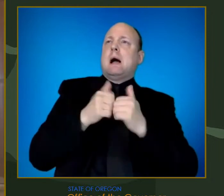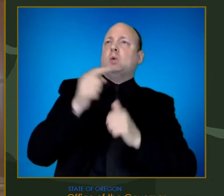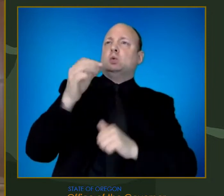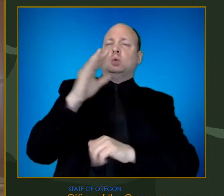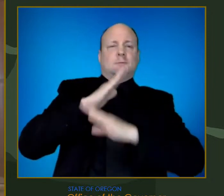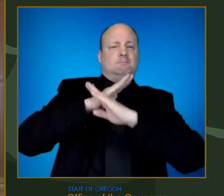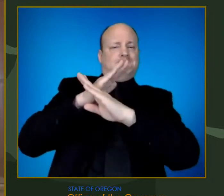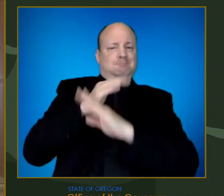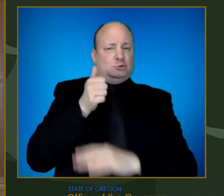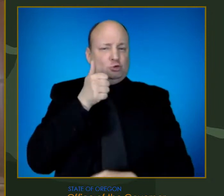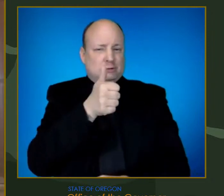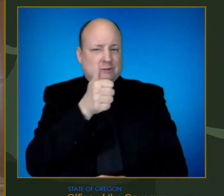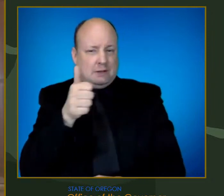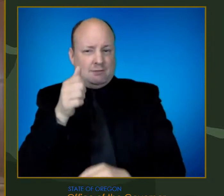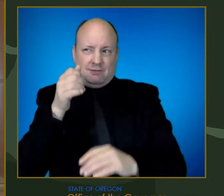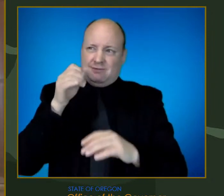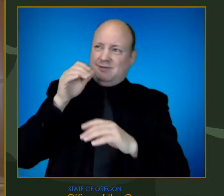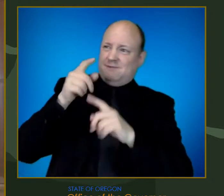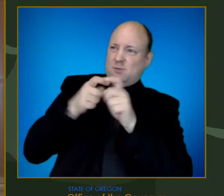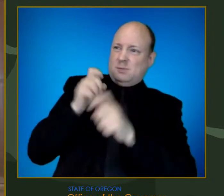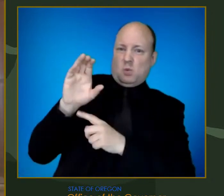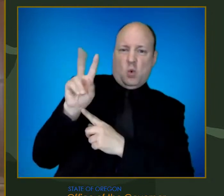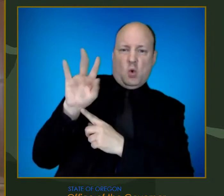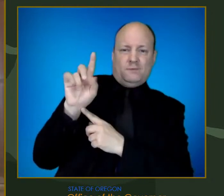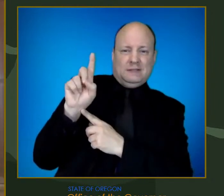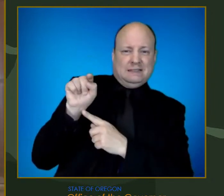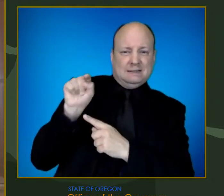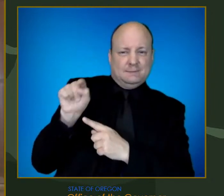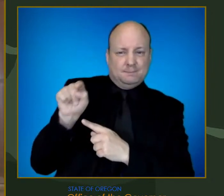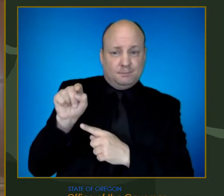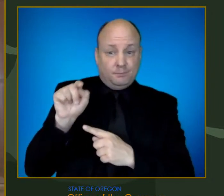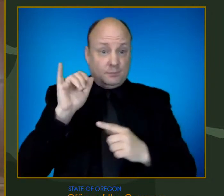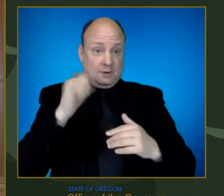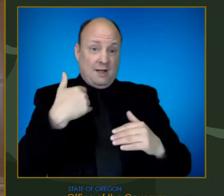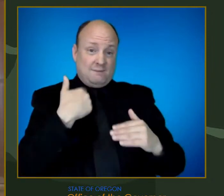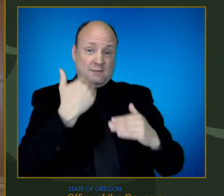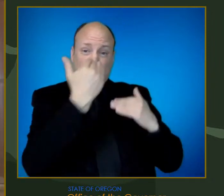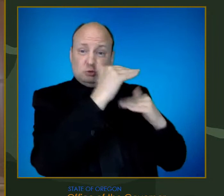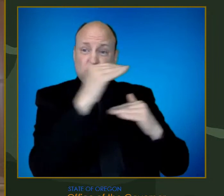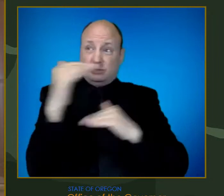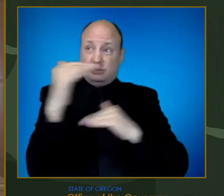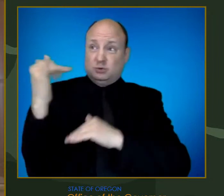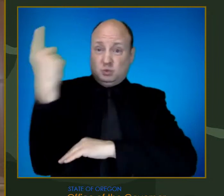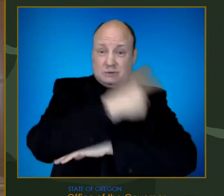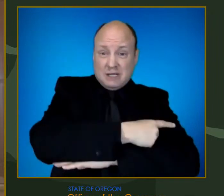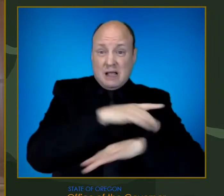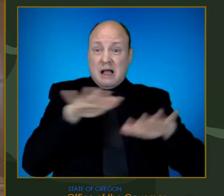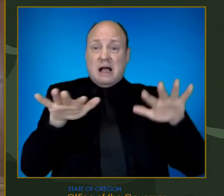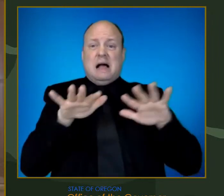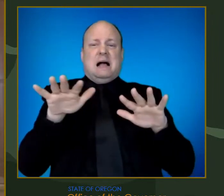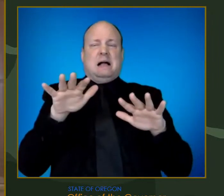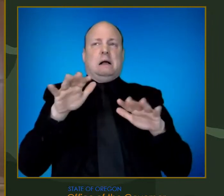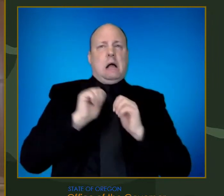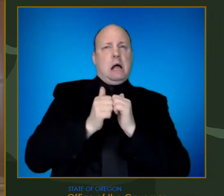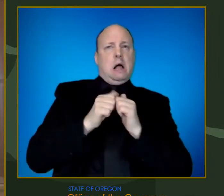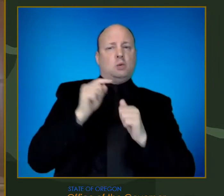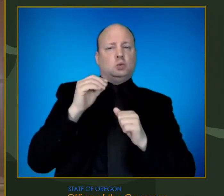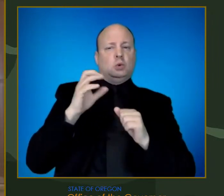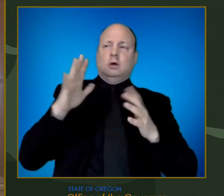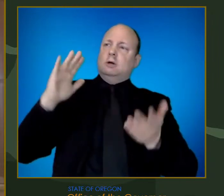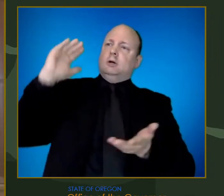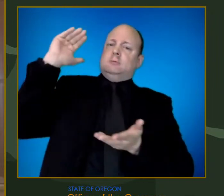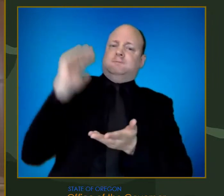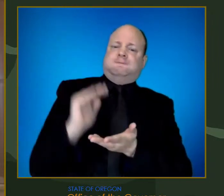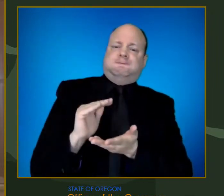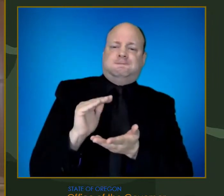the restrictions this pandemic has forced on us so that we can return to doing the things we love and seeing